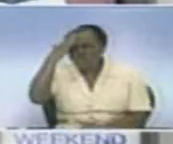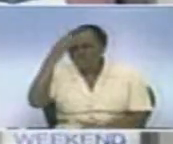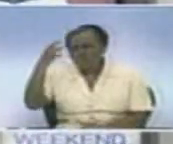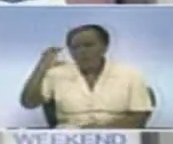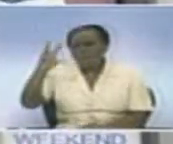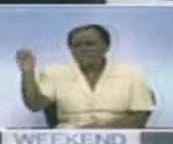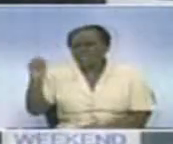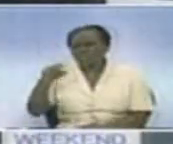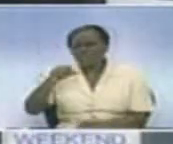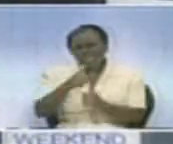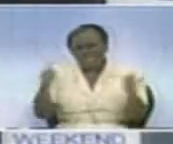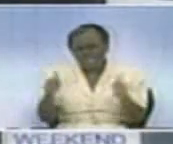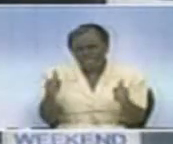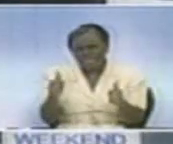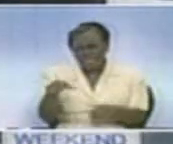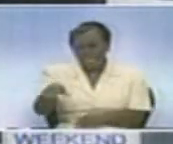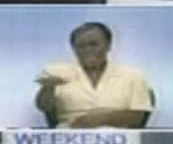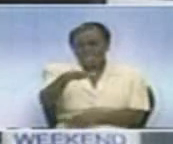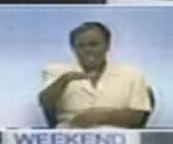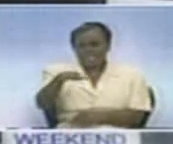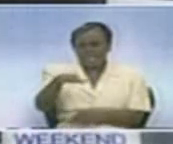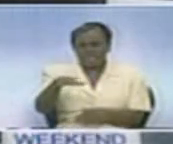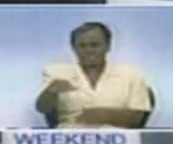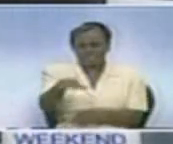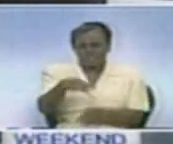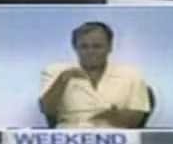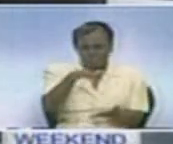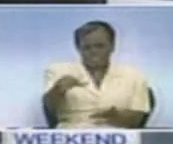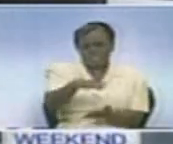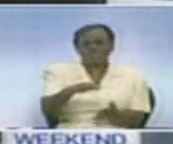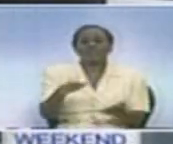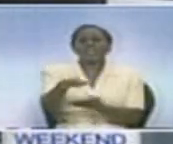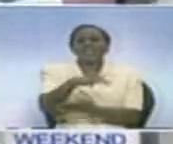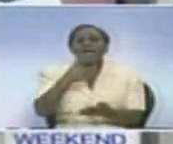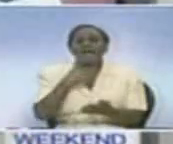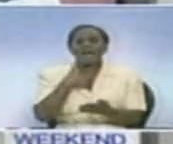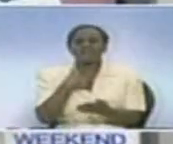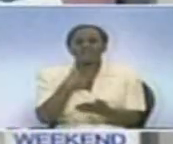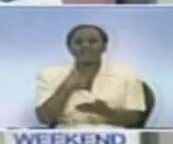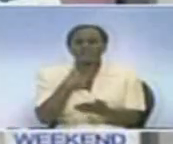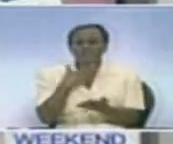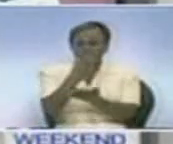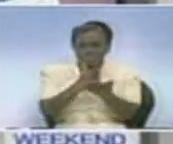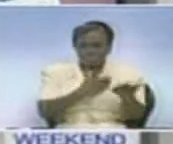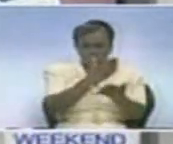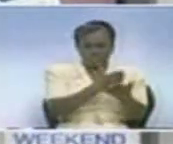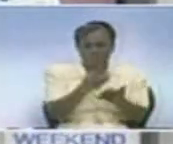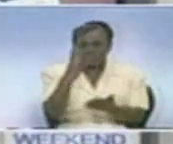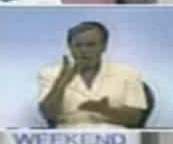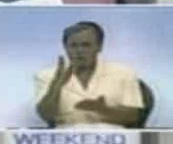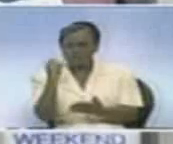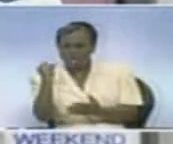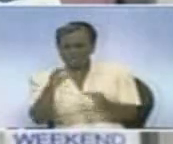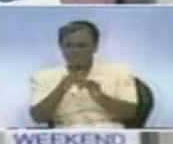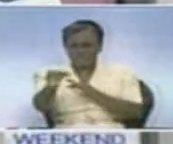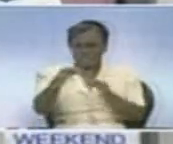Peketoni. Peketoni is a settled area, and they have subdivided the area to 4 or 5 acres, and